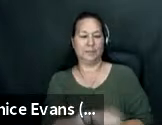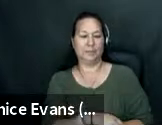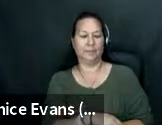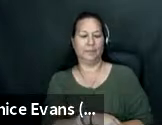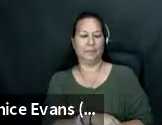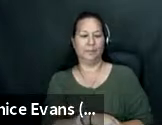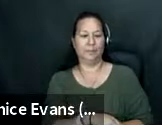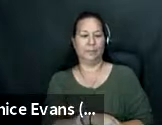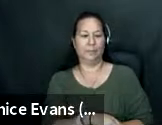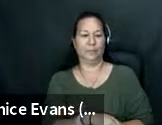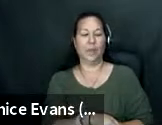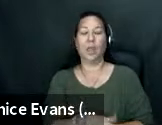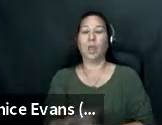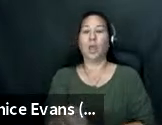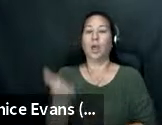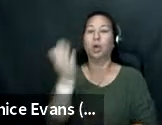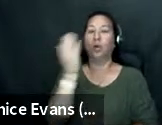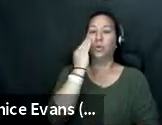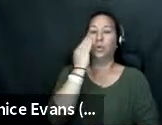regulated